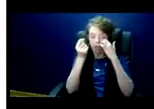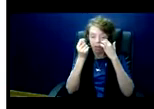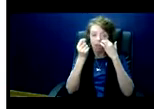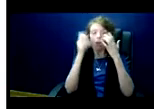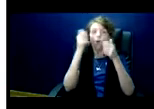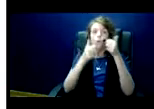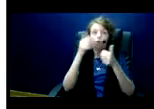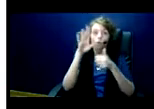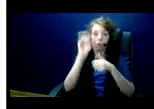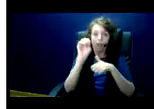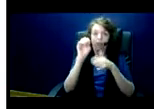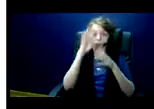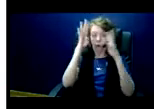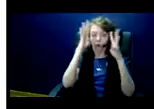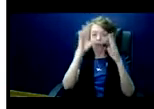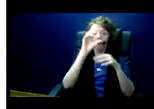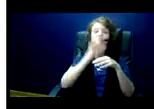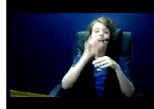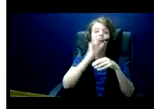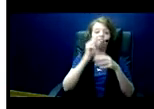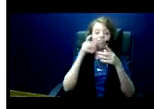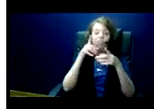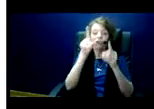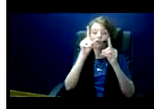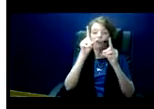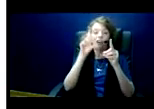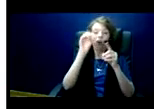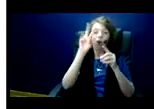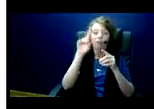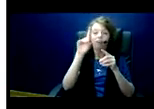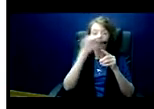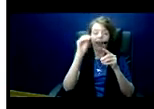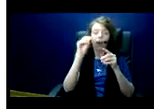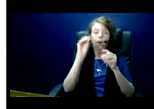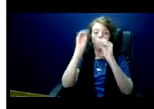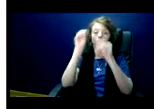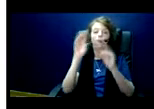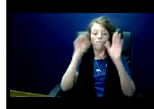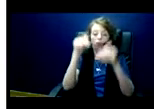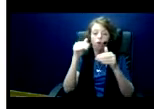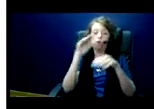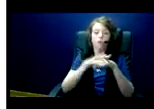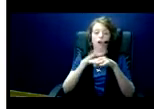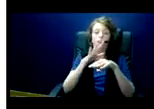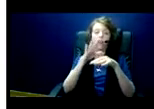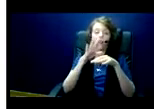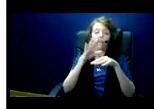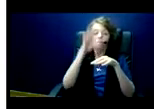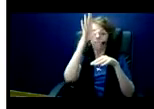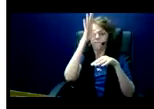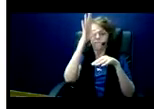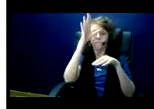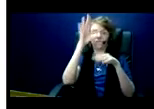will be creative aging during COVID and putting the focus on photo essays. And